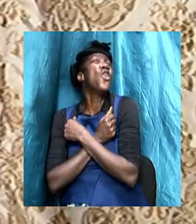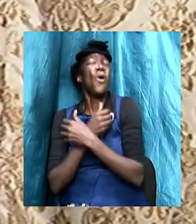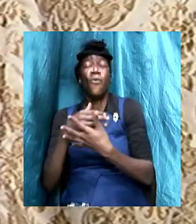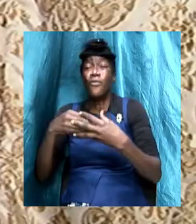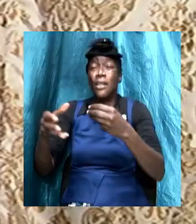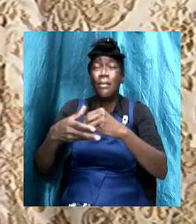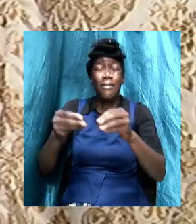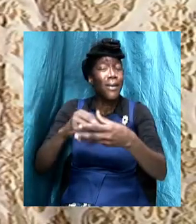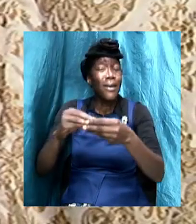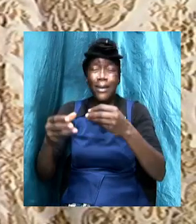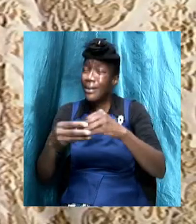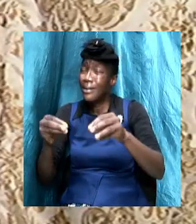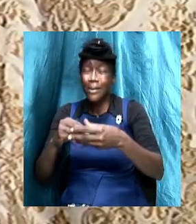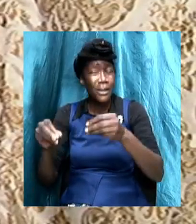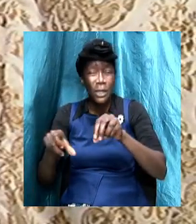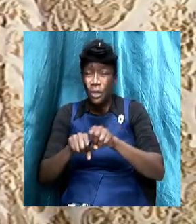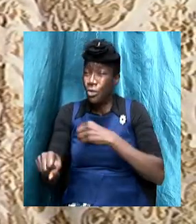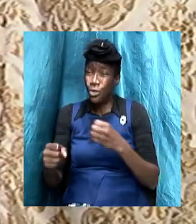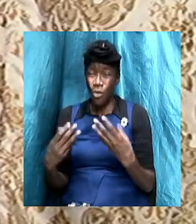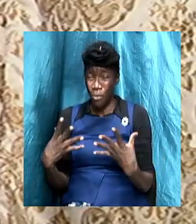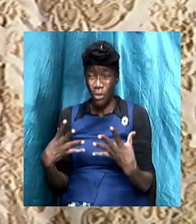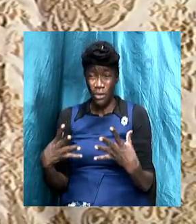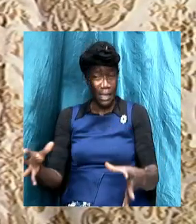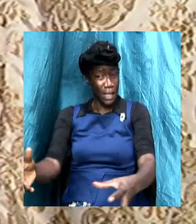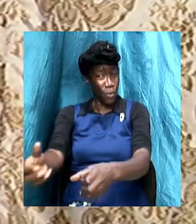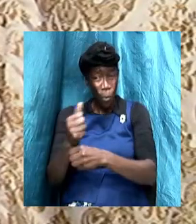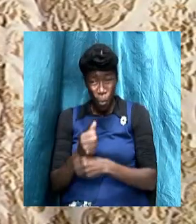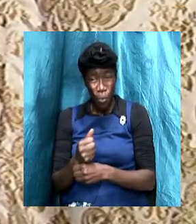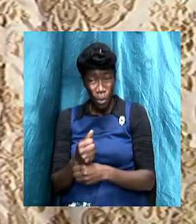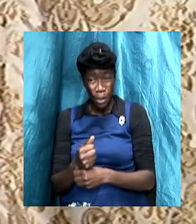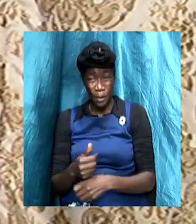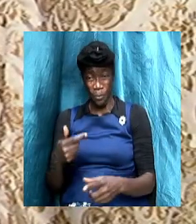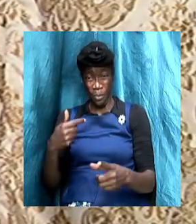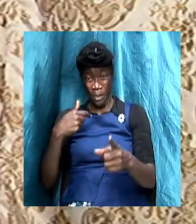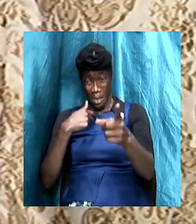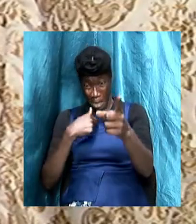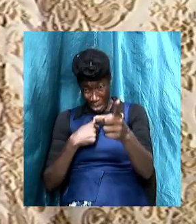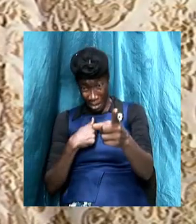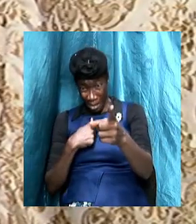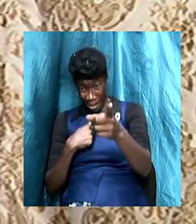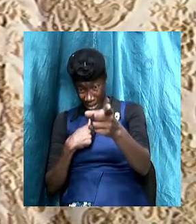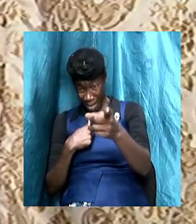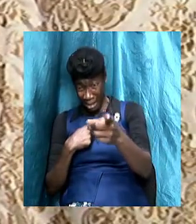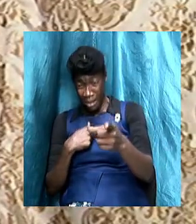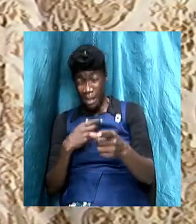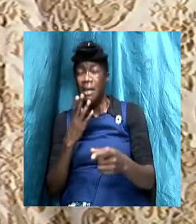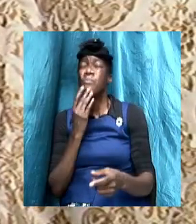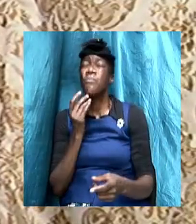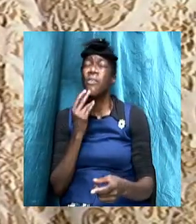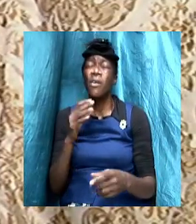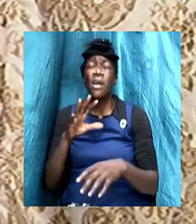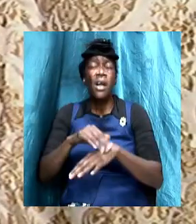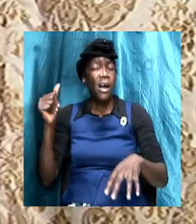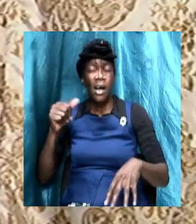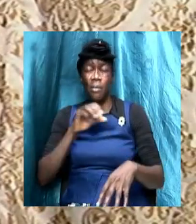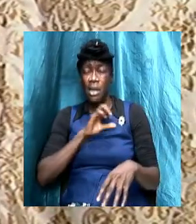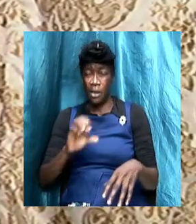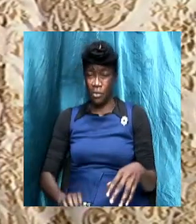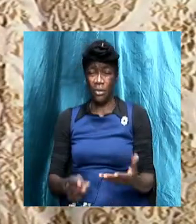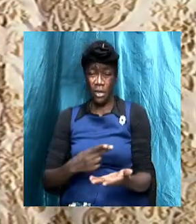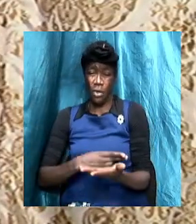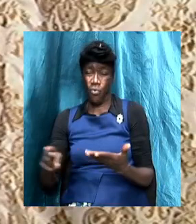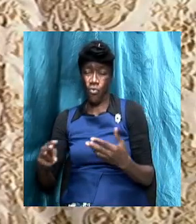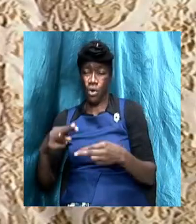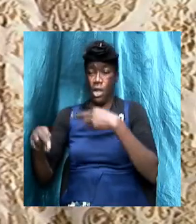stuck. I prefer you call me a Christian. I prefer you call me a holy roller. I prefer you call me old